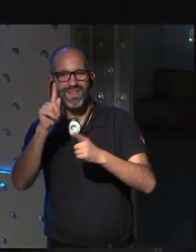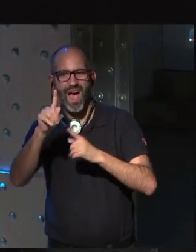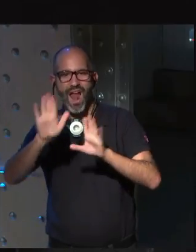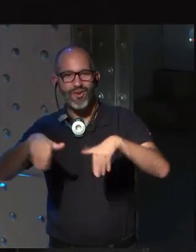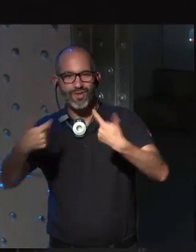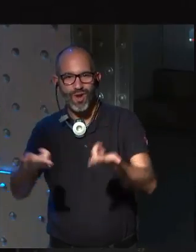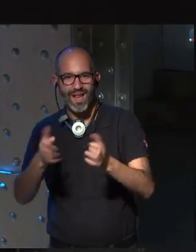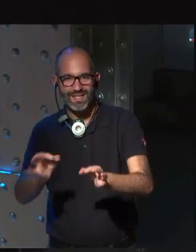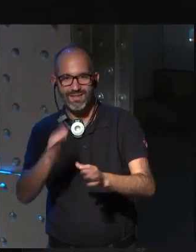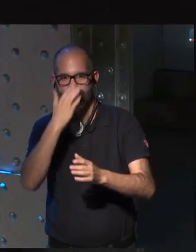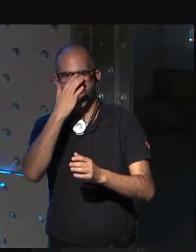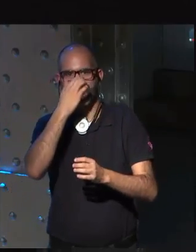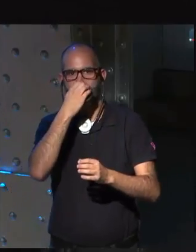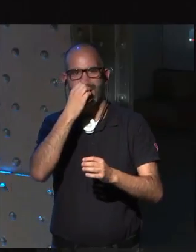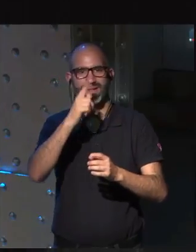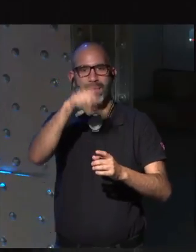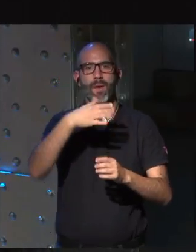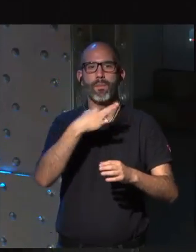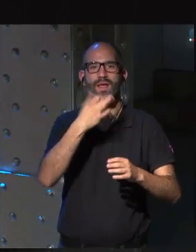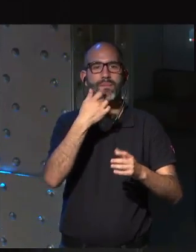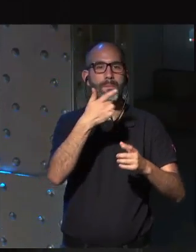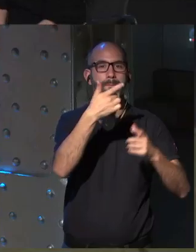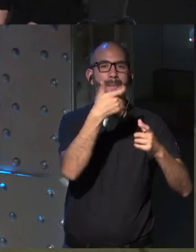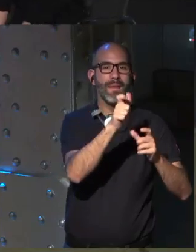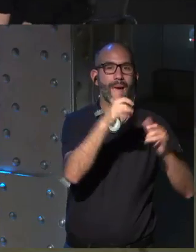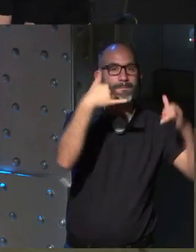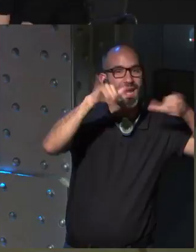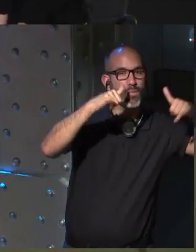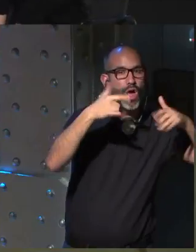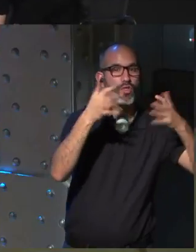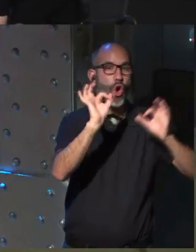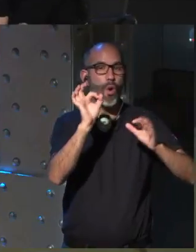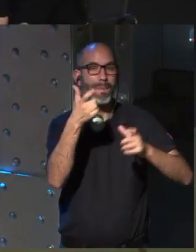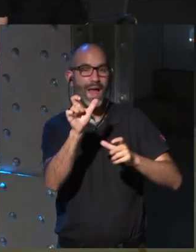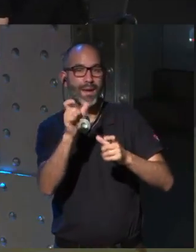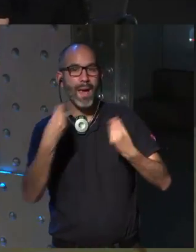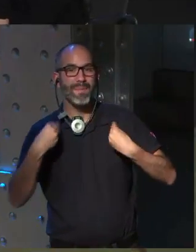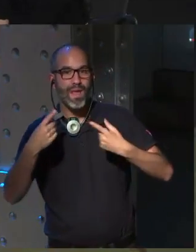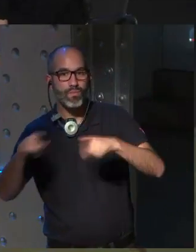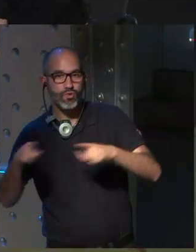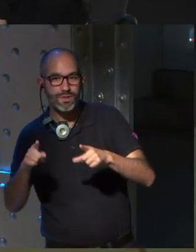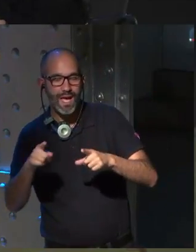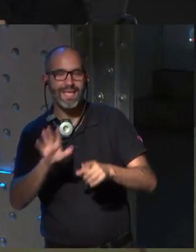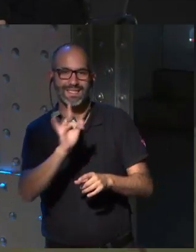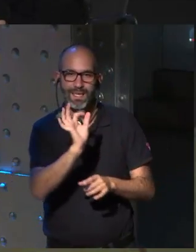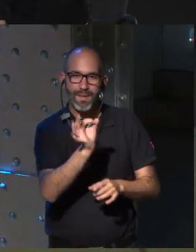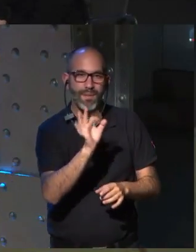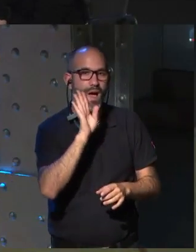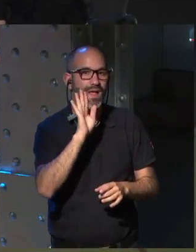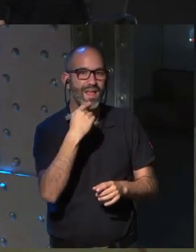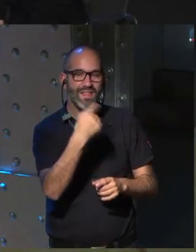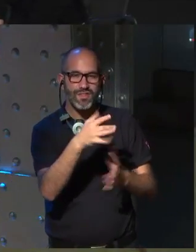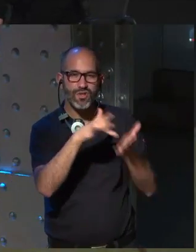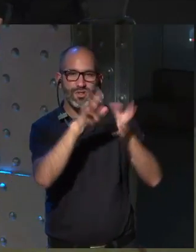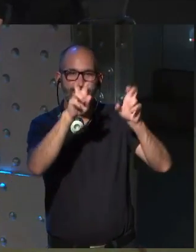change. What you can call manipulation, you could call the life of music. Yes, but it is also true that you are